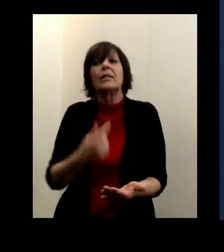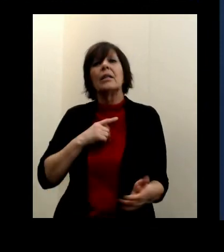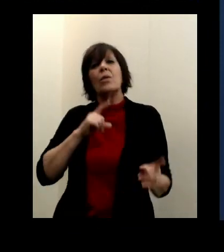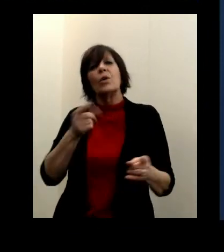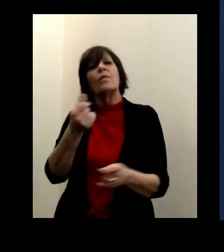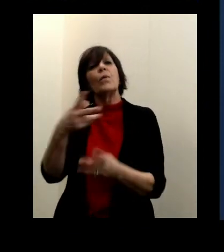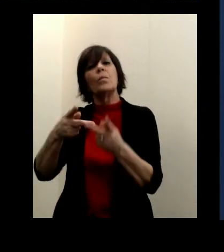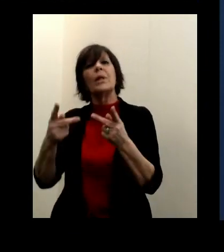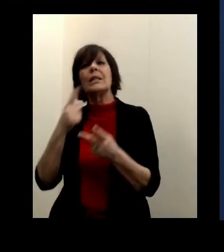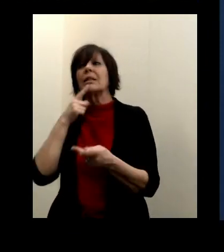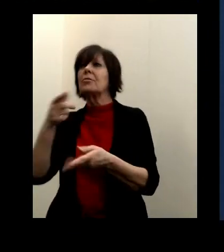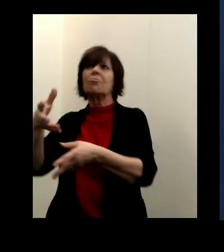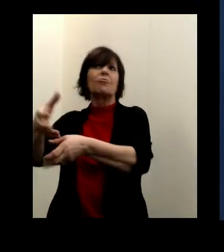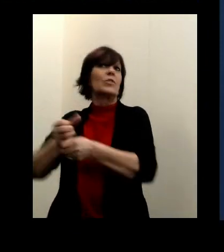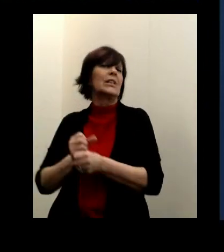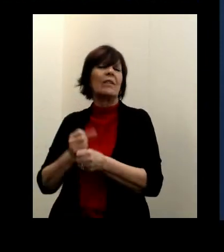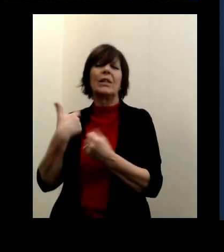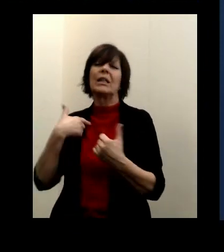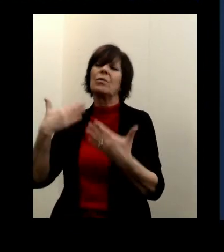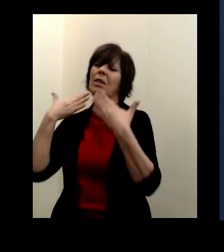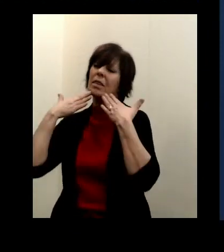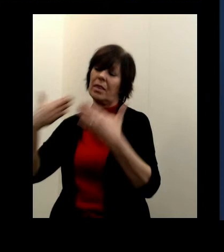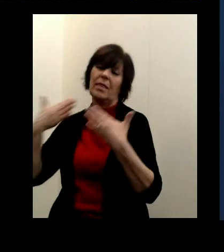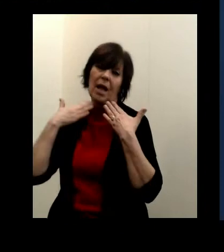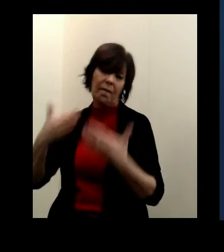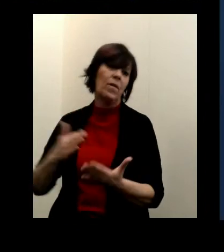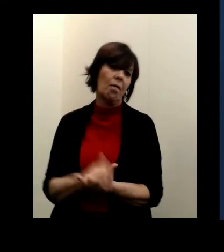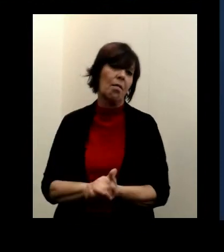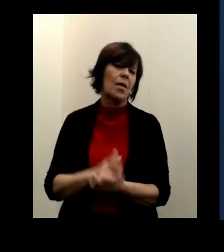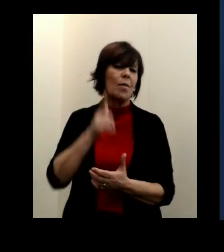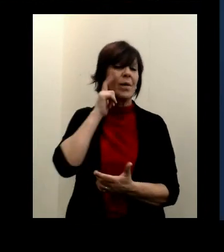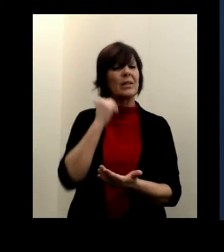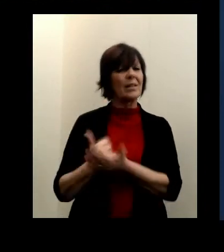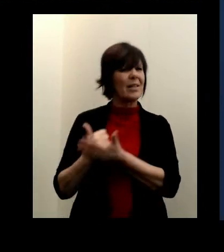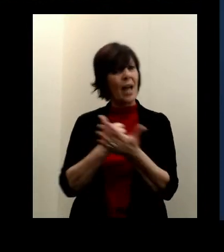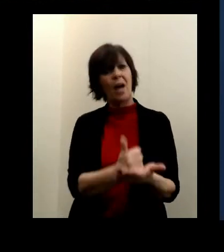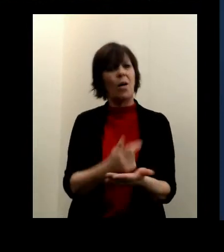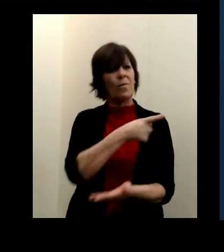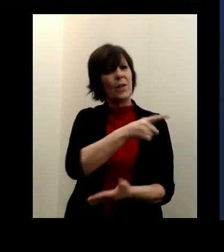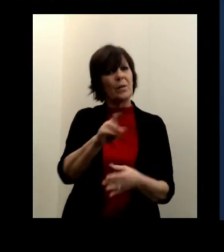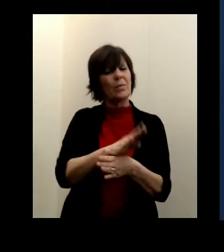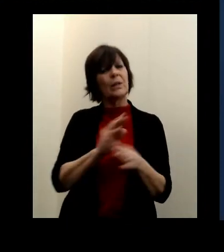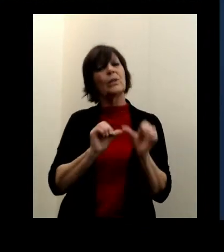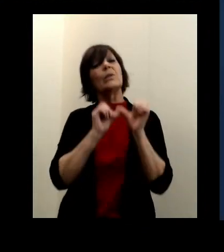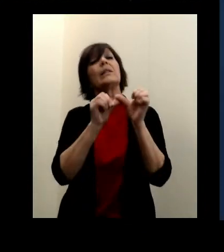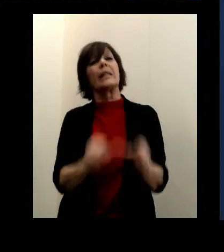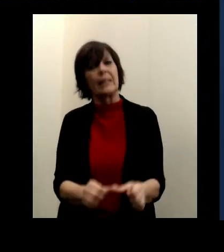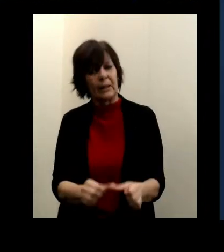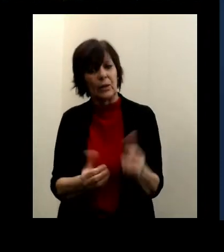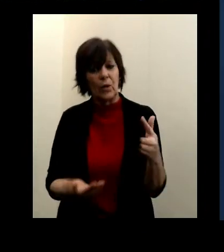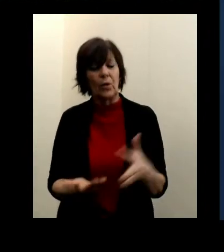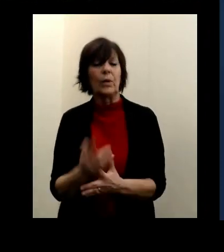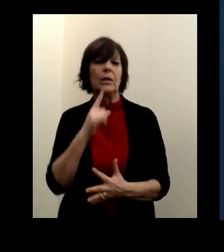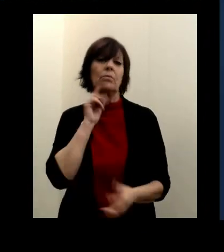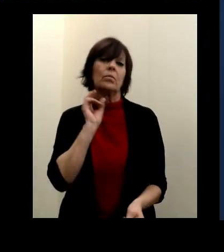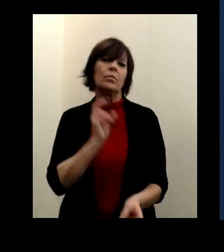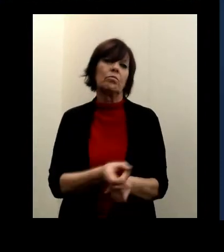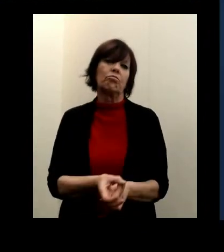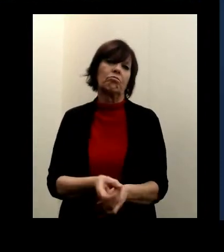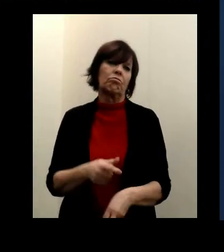where they said they received grants, and they were very thankful for it because of the assistance it gave them to continue through these very difficult times.